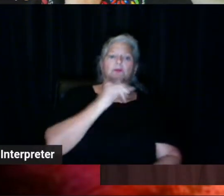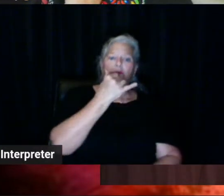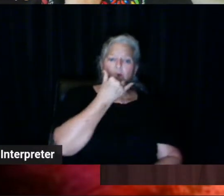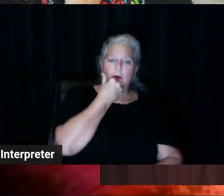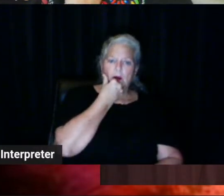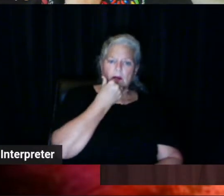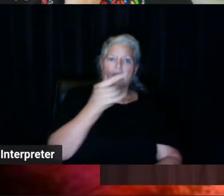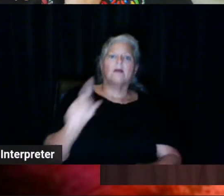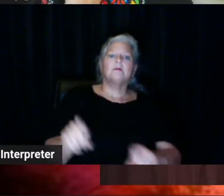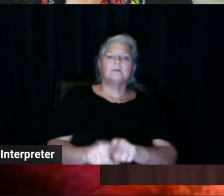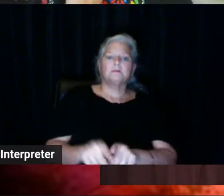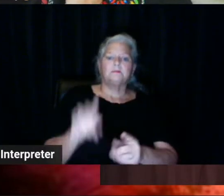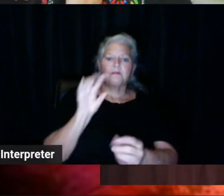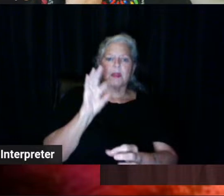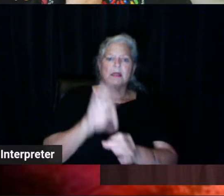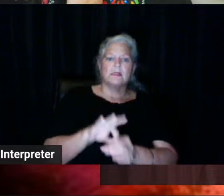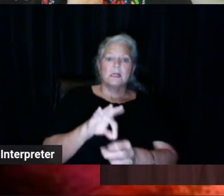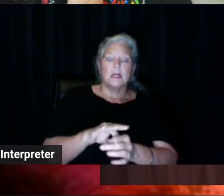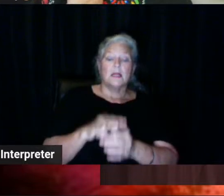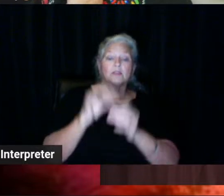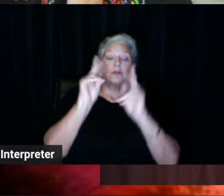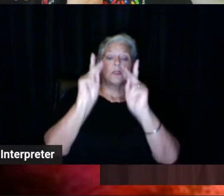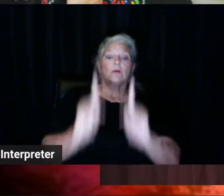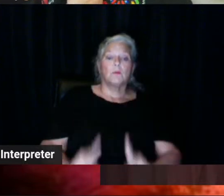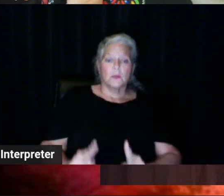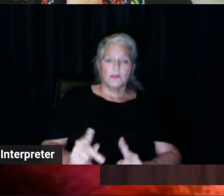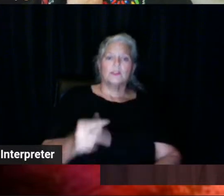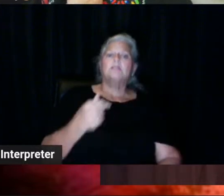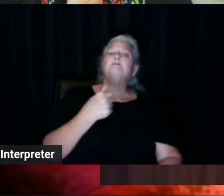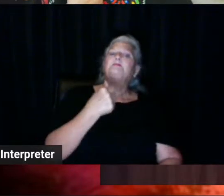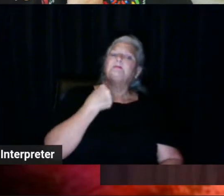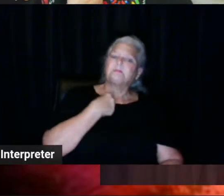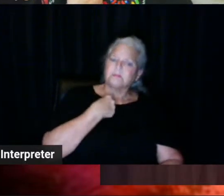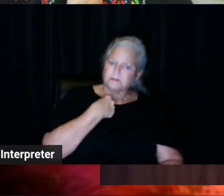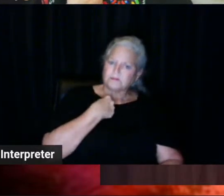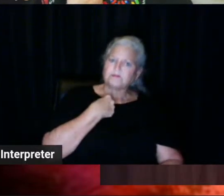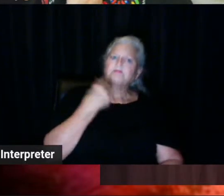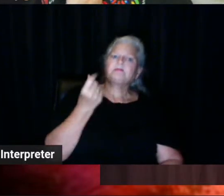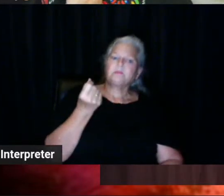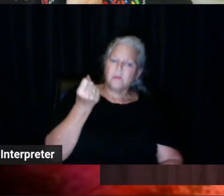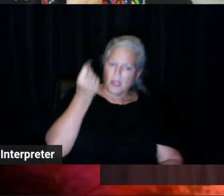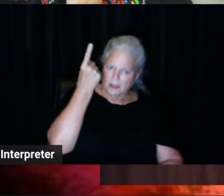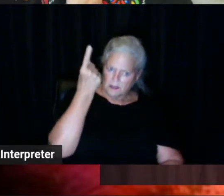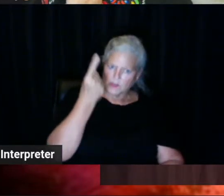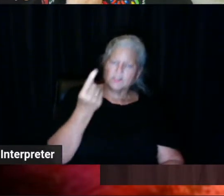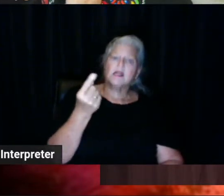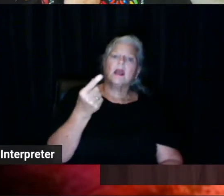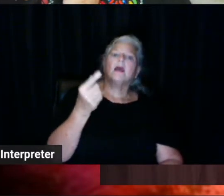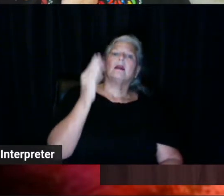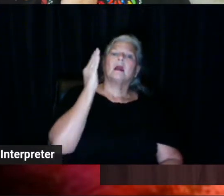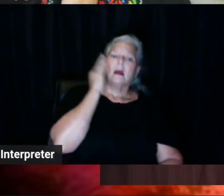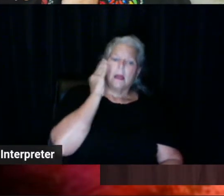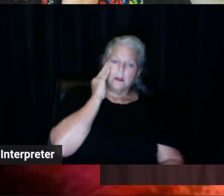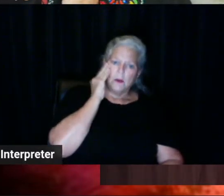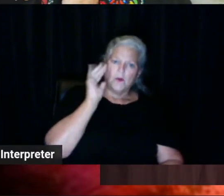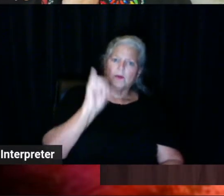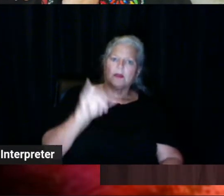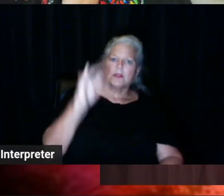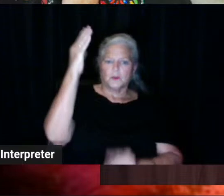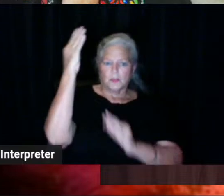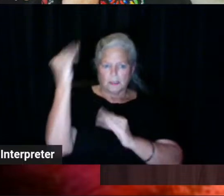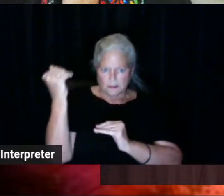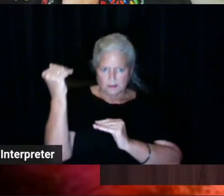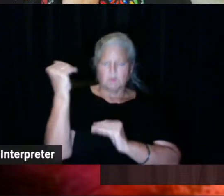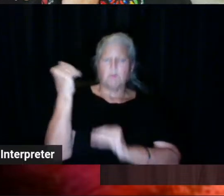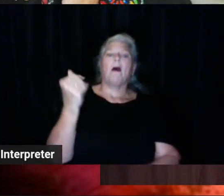I understand that the residents of Canton expect public officials to always conduct themselves professionally and focus on the business of the